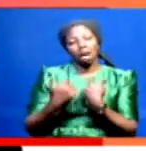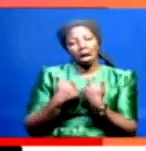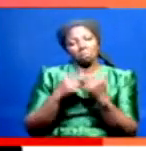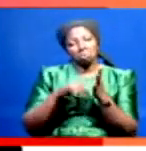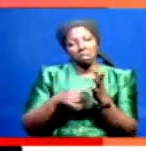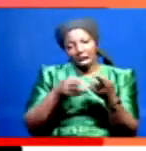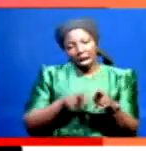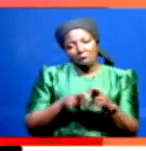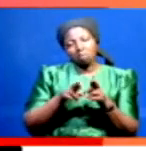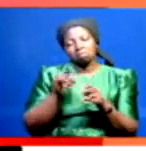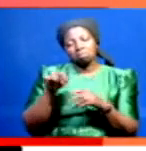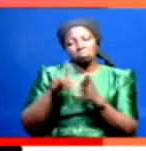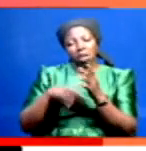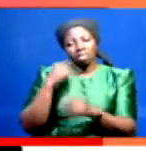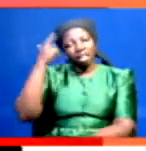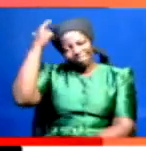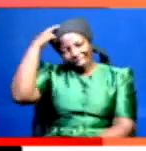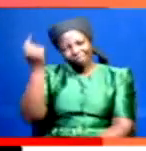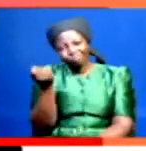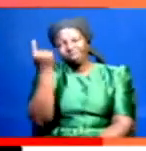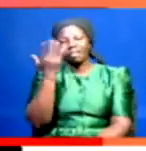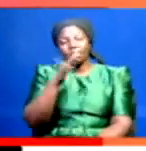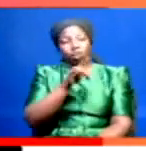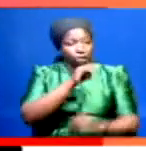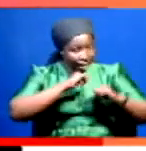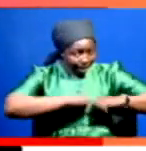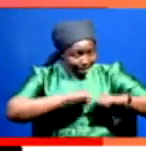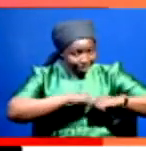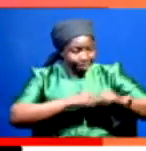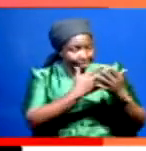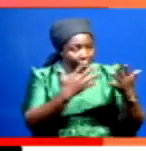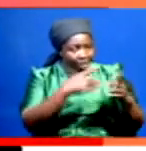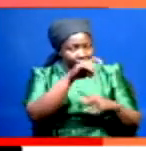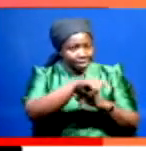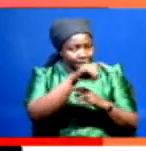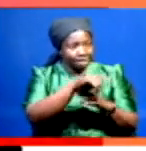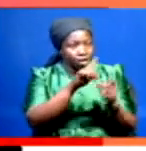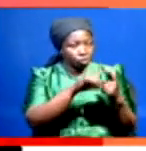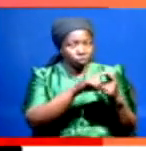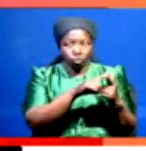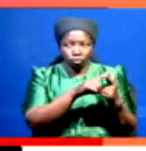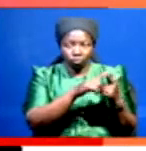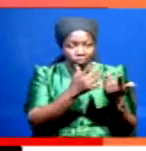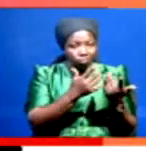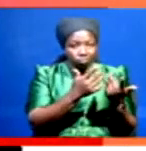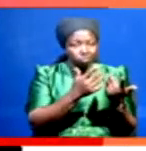mind. And you do agree something needs to give? Absolutely, something,